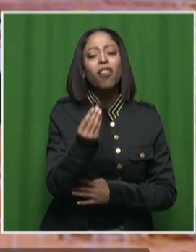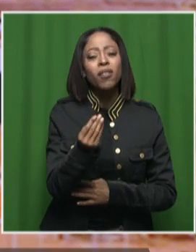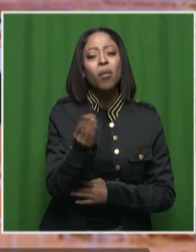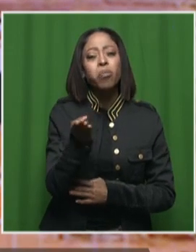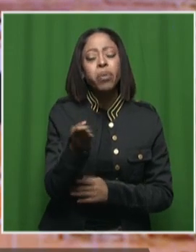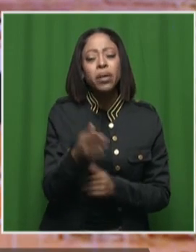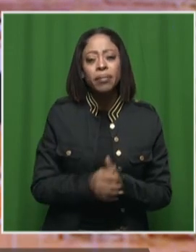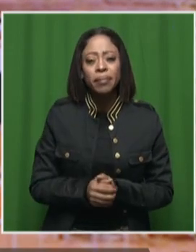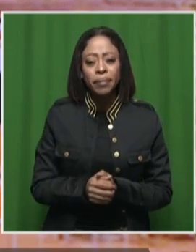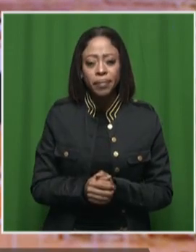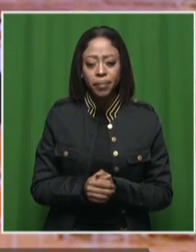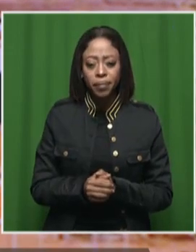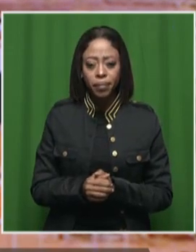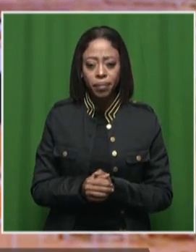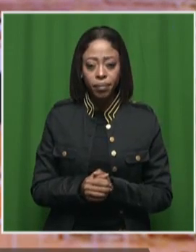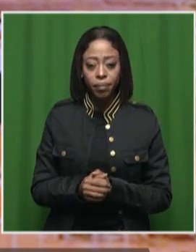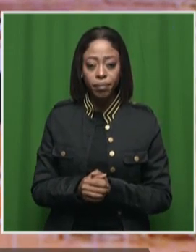this event.